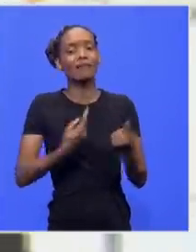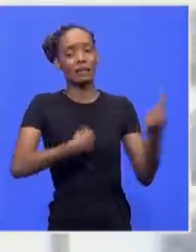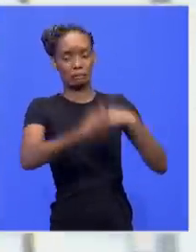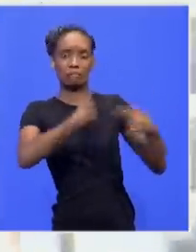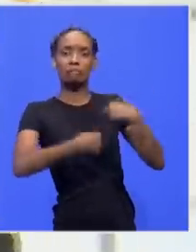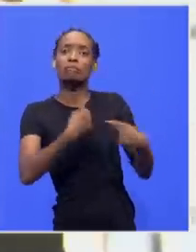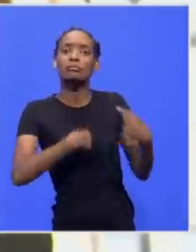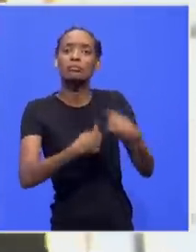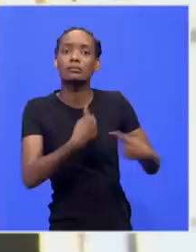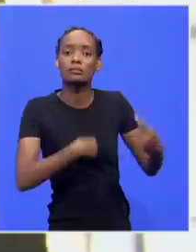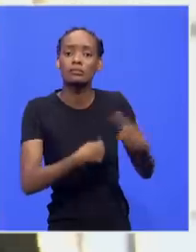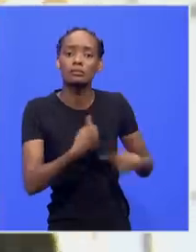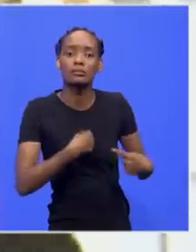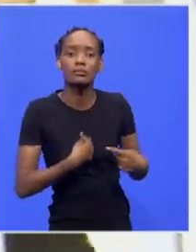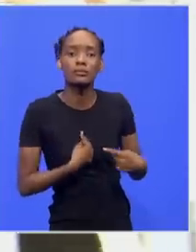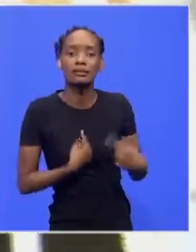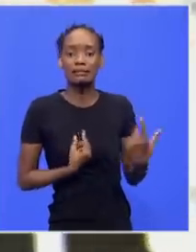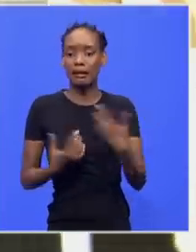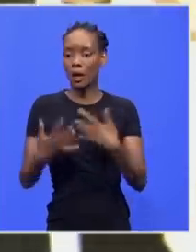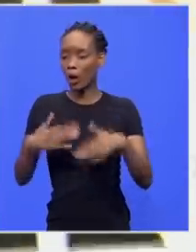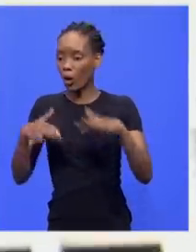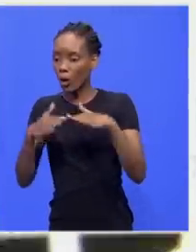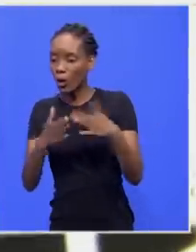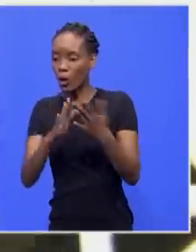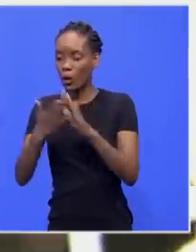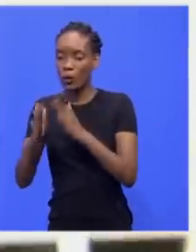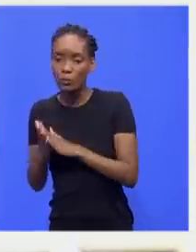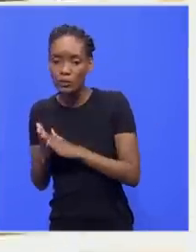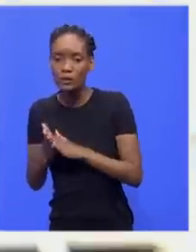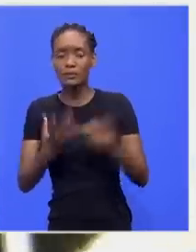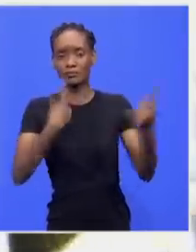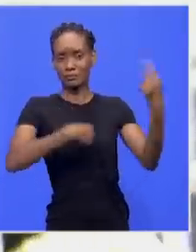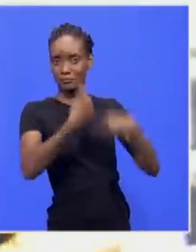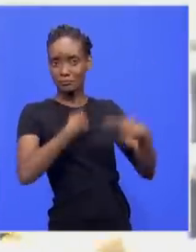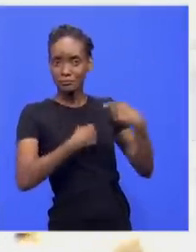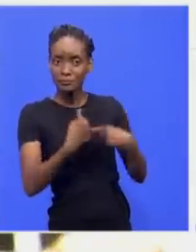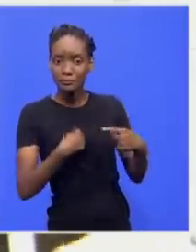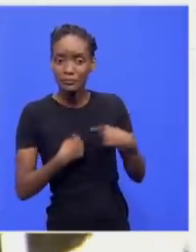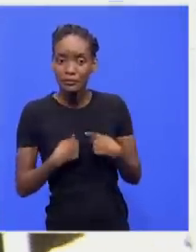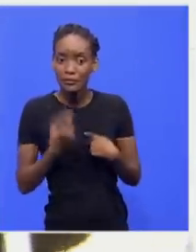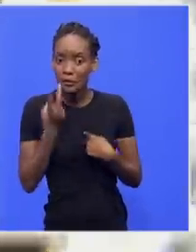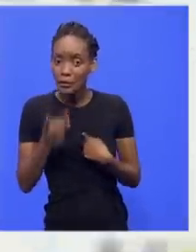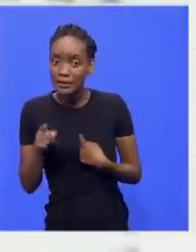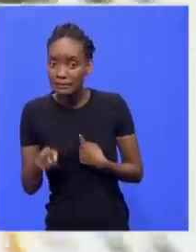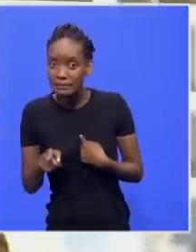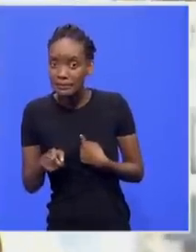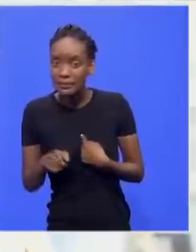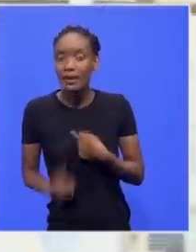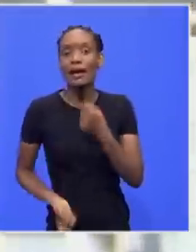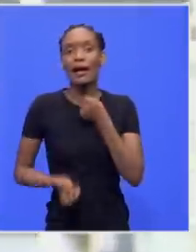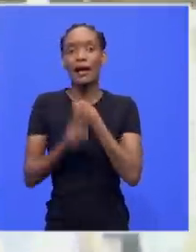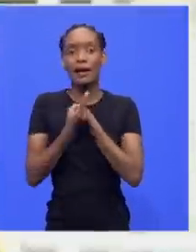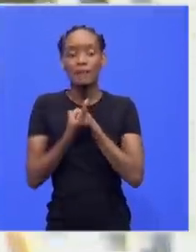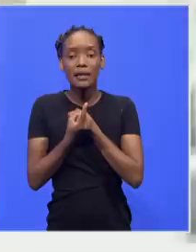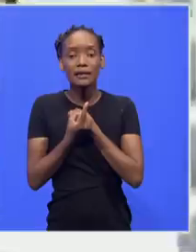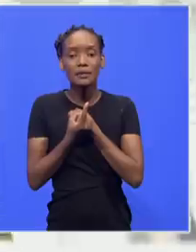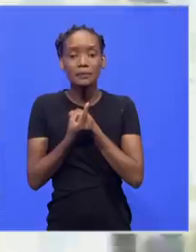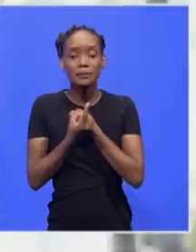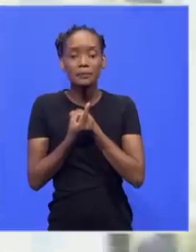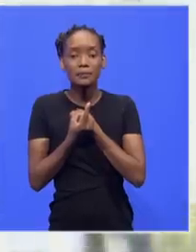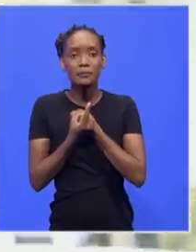coming here xenophobia. Attack. You see here the hell. What happened here? The hell. So to